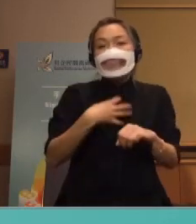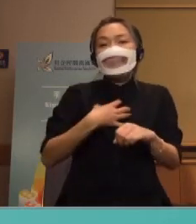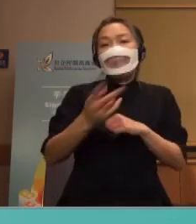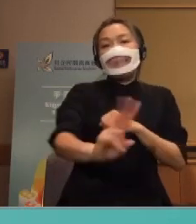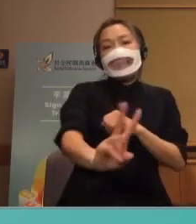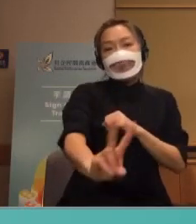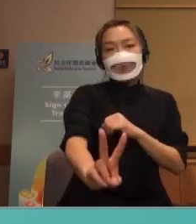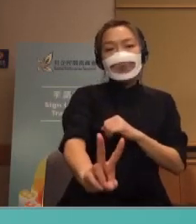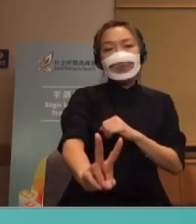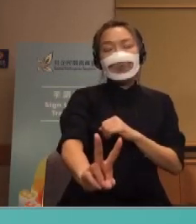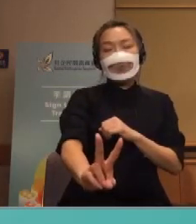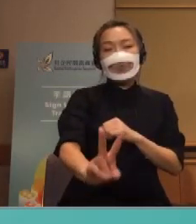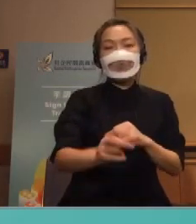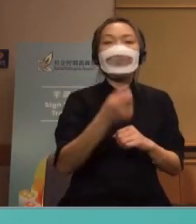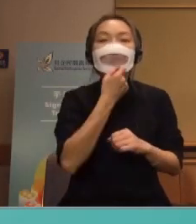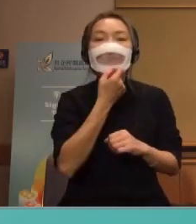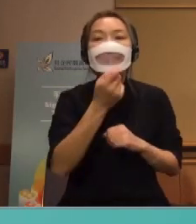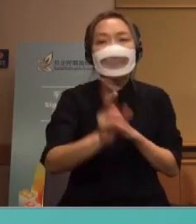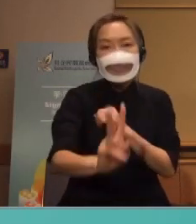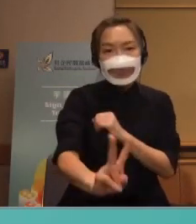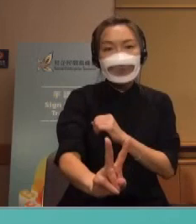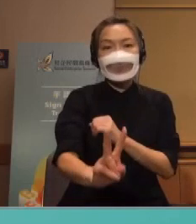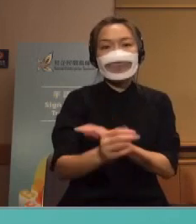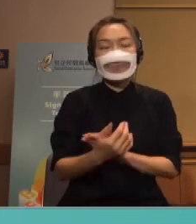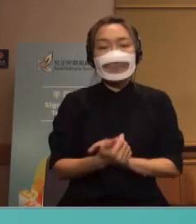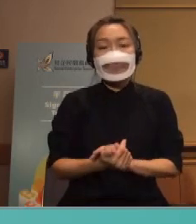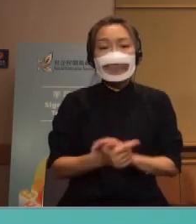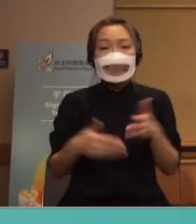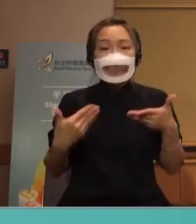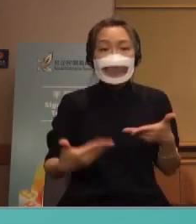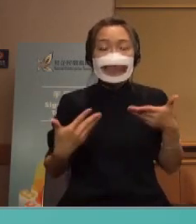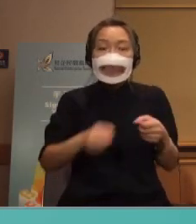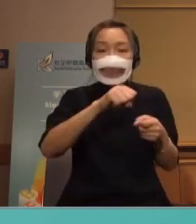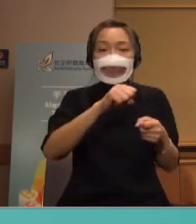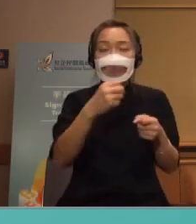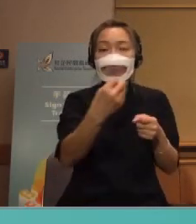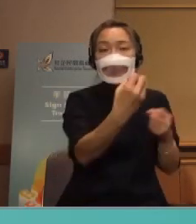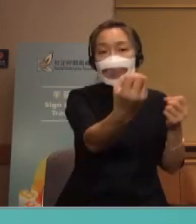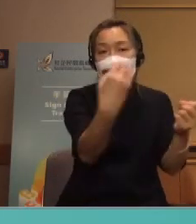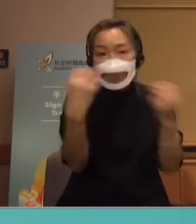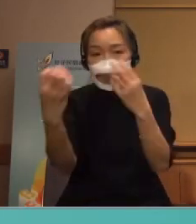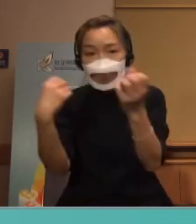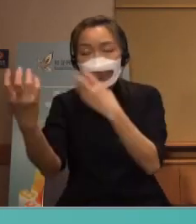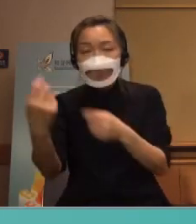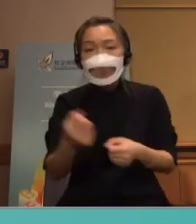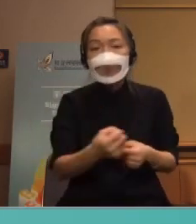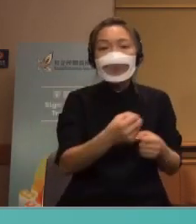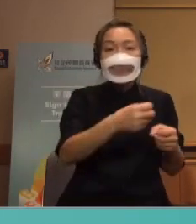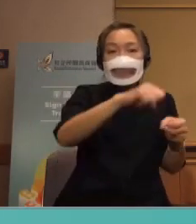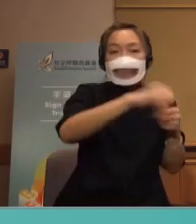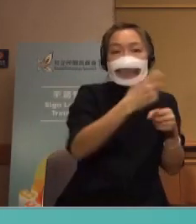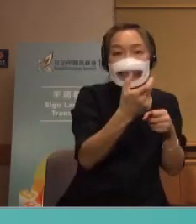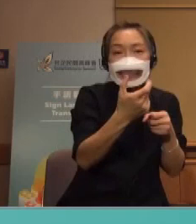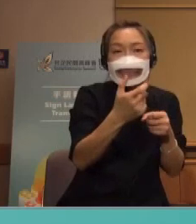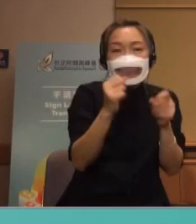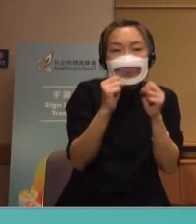this crypto winter and downturn, and keep building for the better. Thank you, everyone.